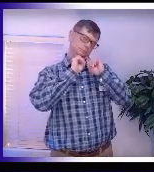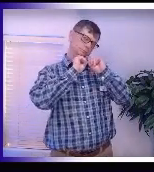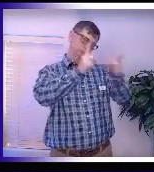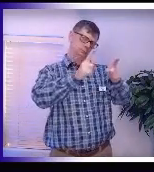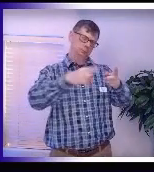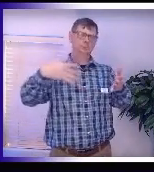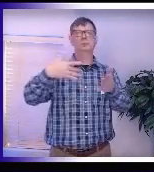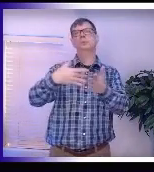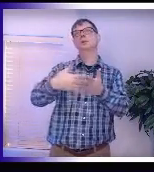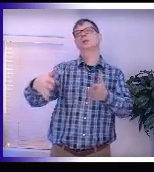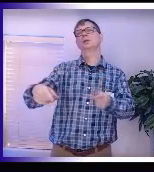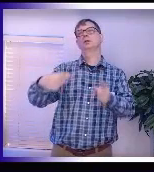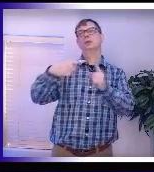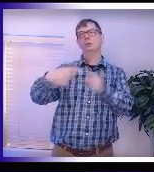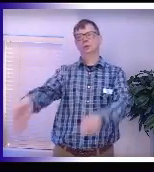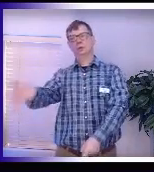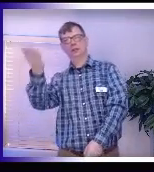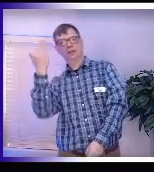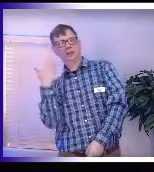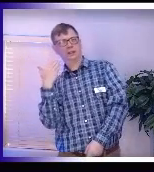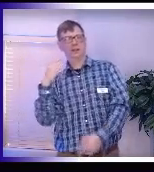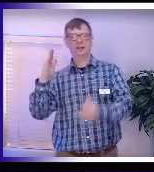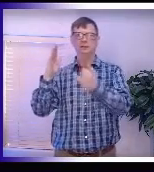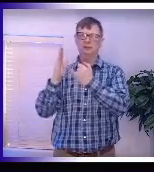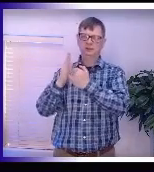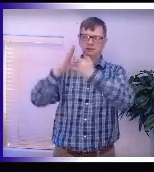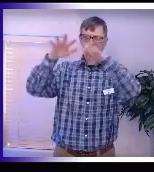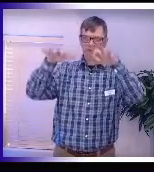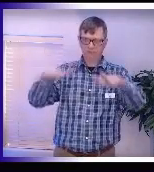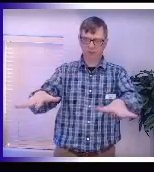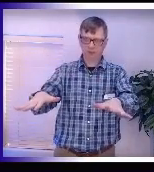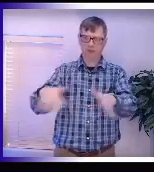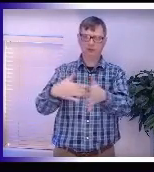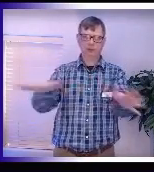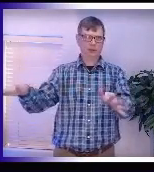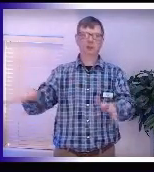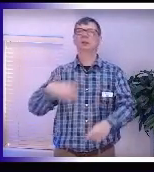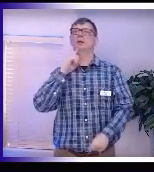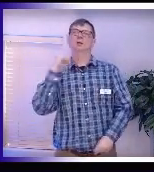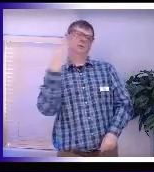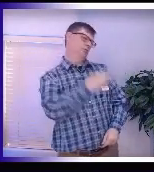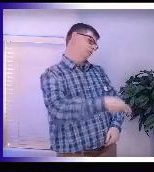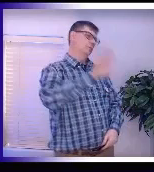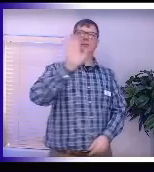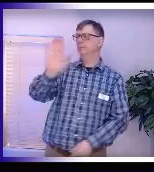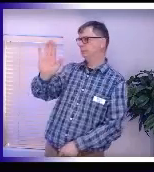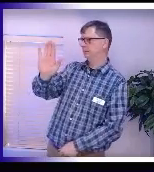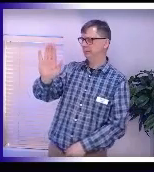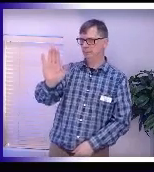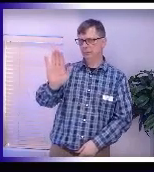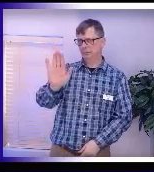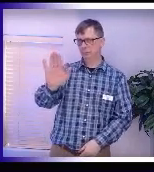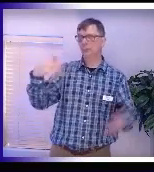effect on each and every one of us. For that is what